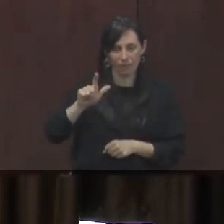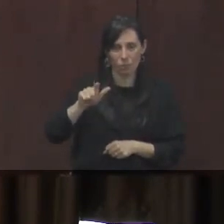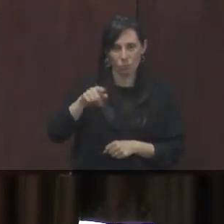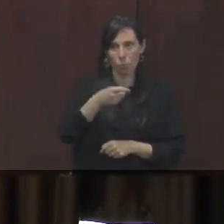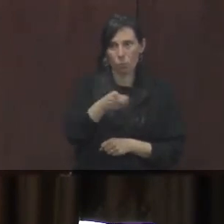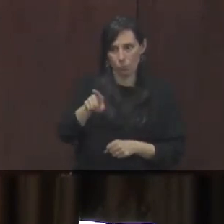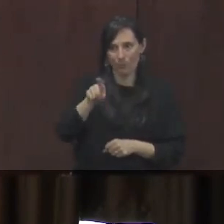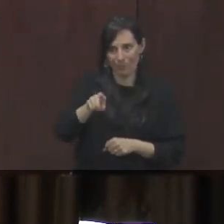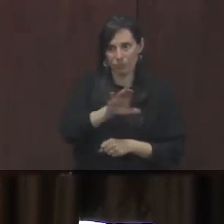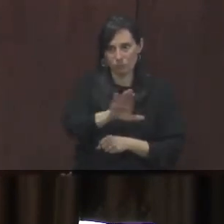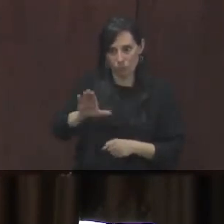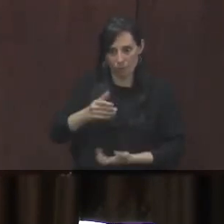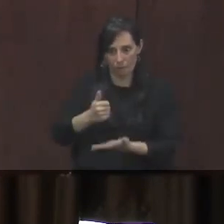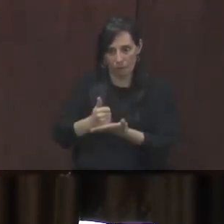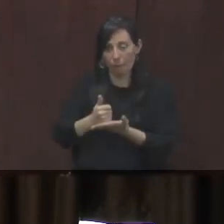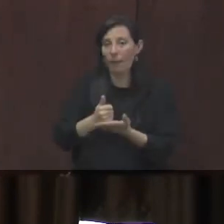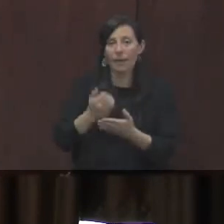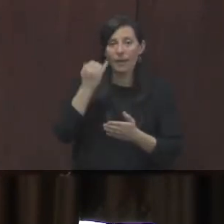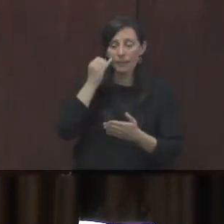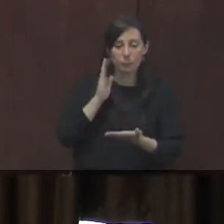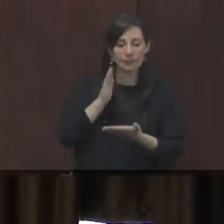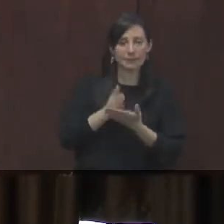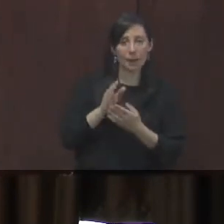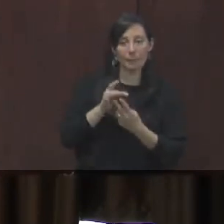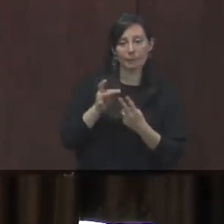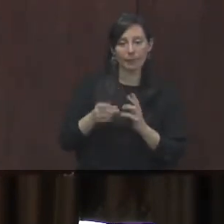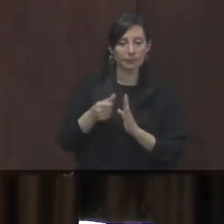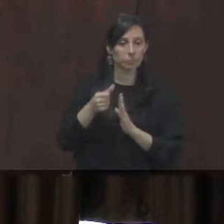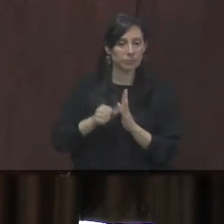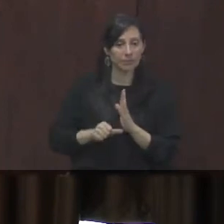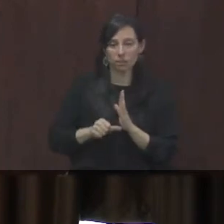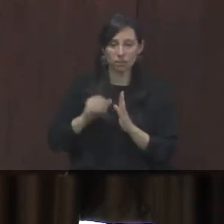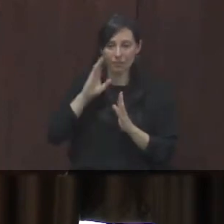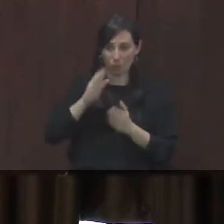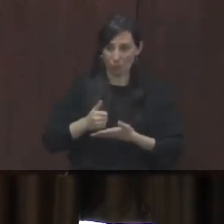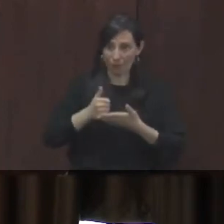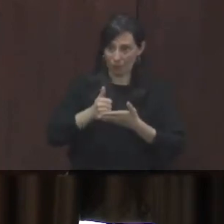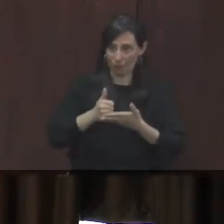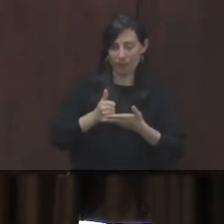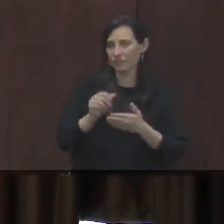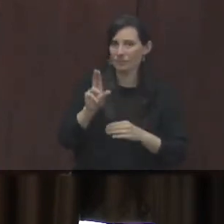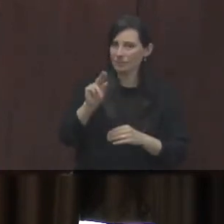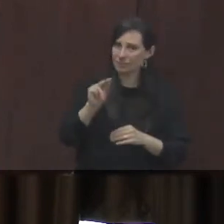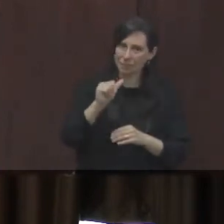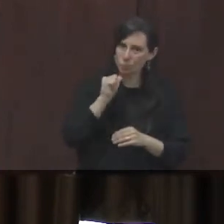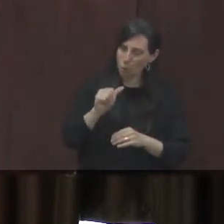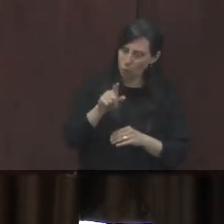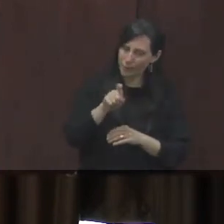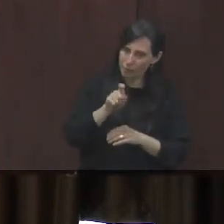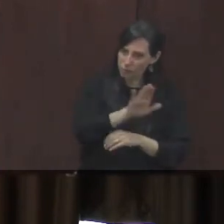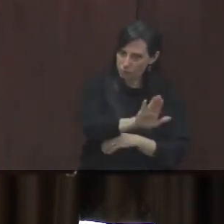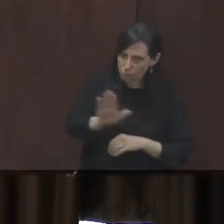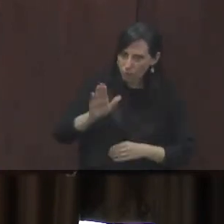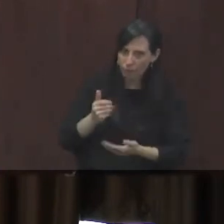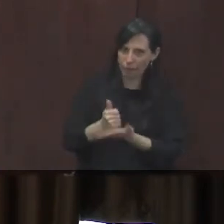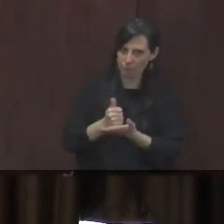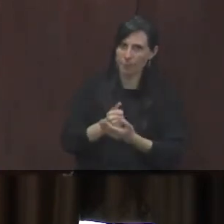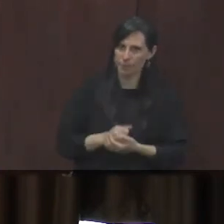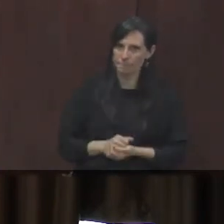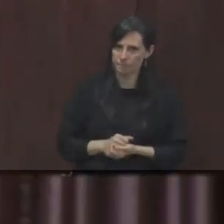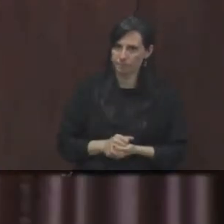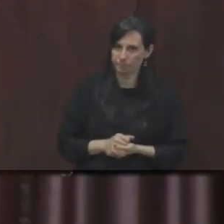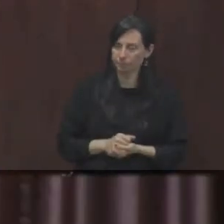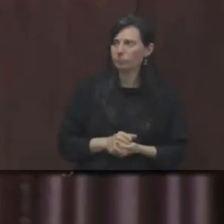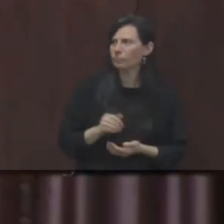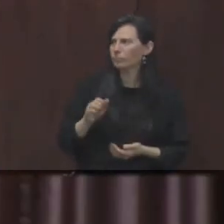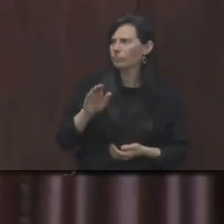hospital in the first place with COVID, and so we really, really need everyone's help in that regard. And as we do that scenario planning,